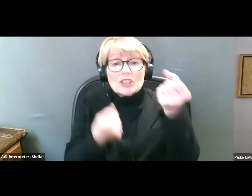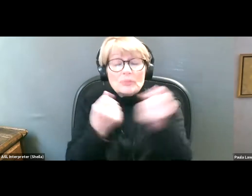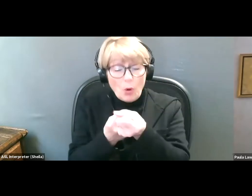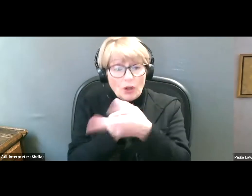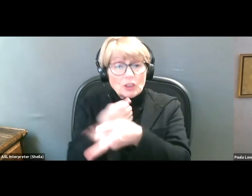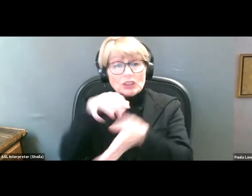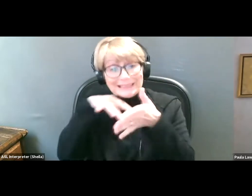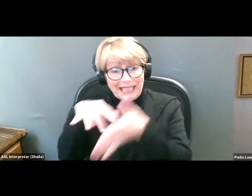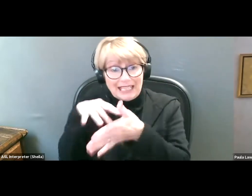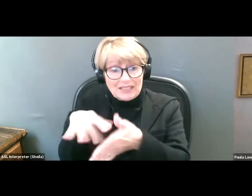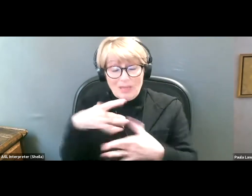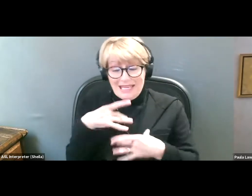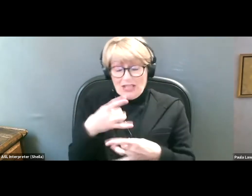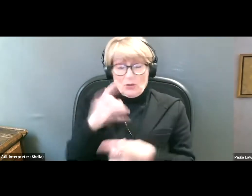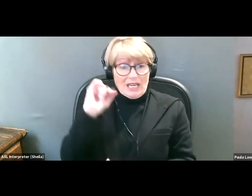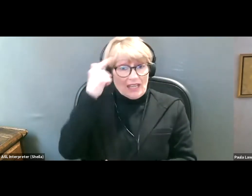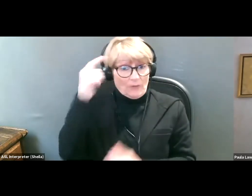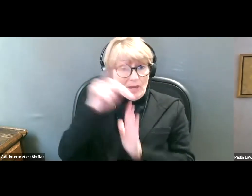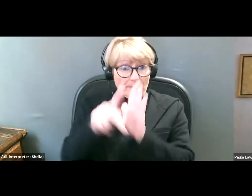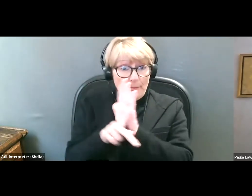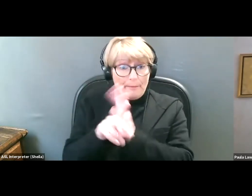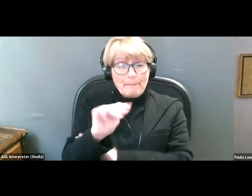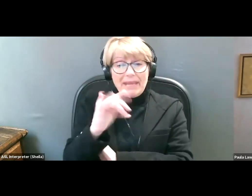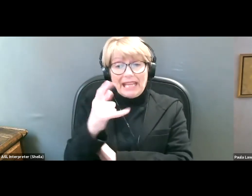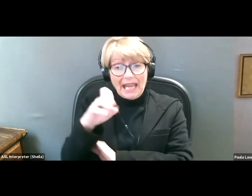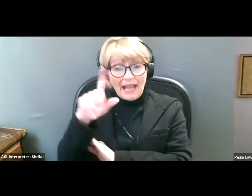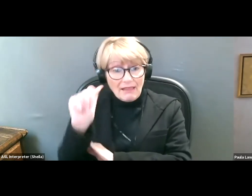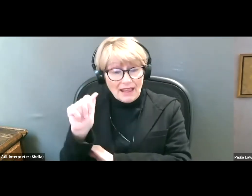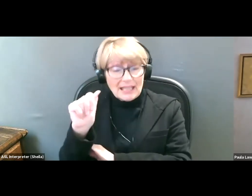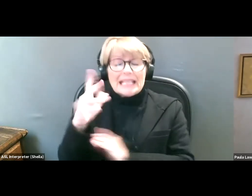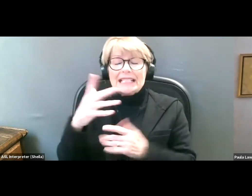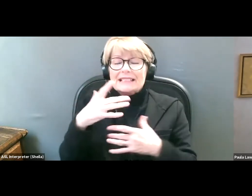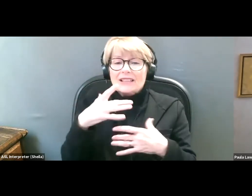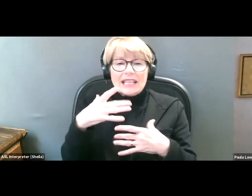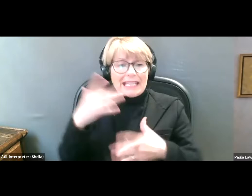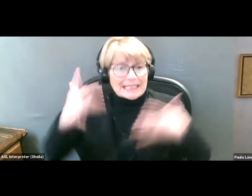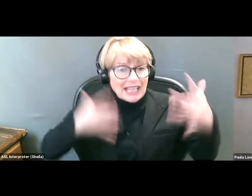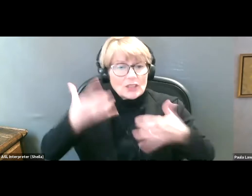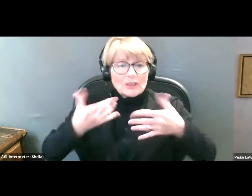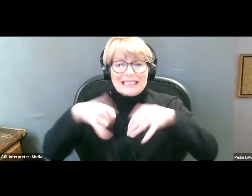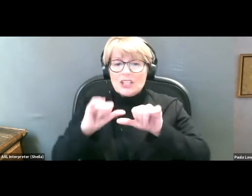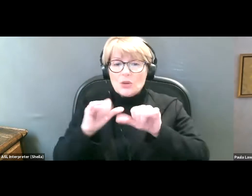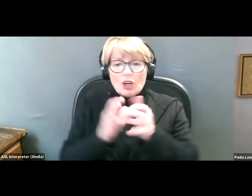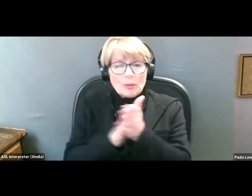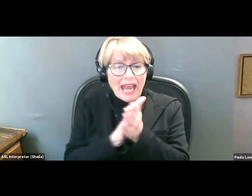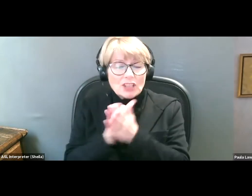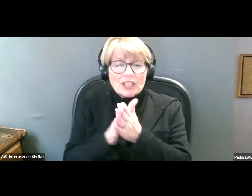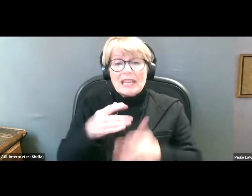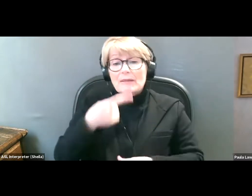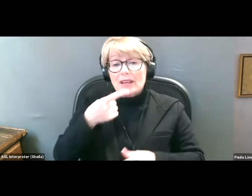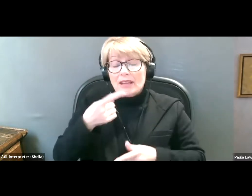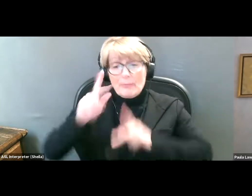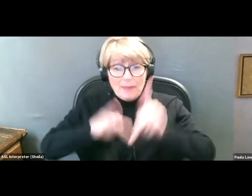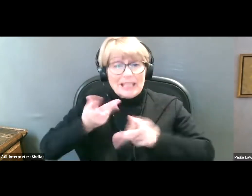her interests in government policy, Michaela is excited to continue her passion for public service through this work to promote